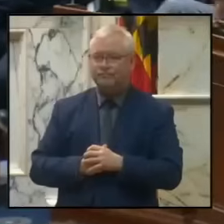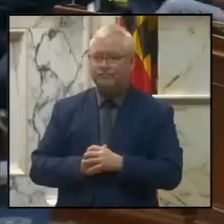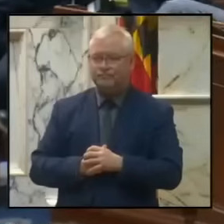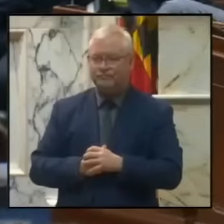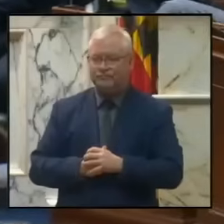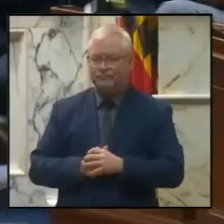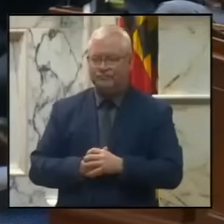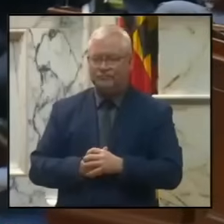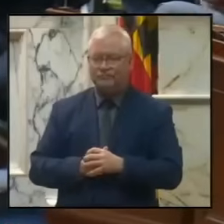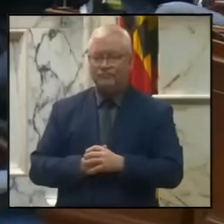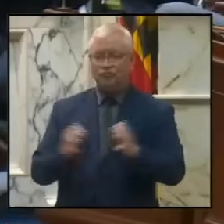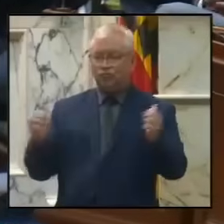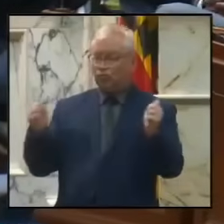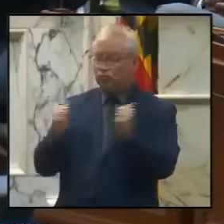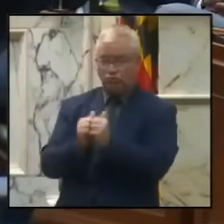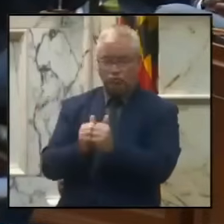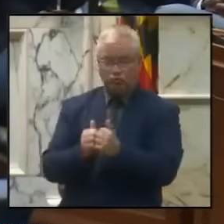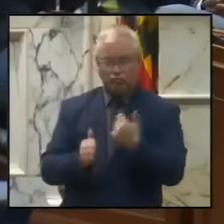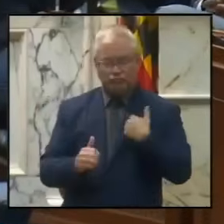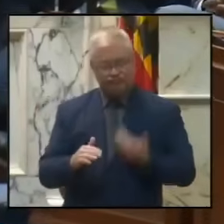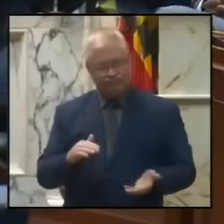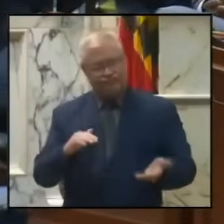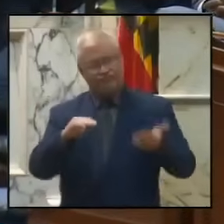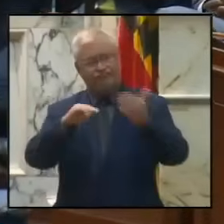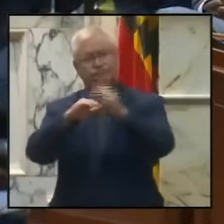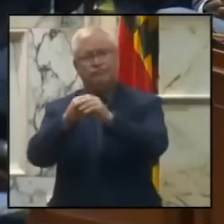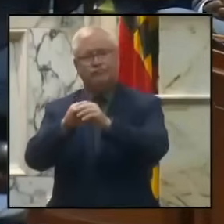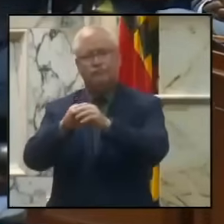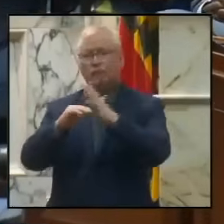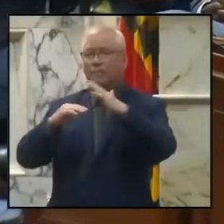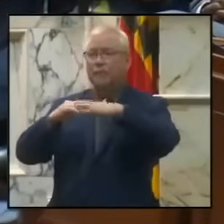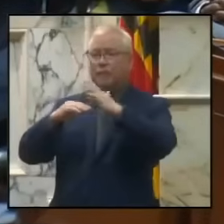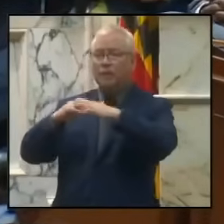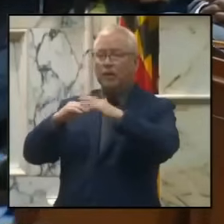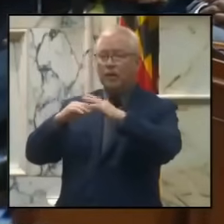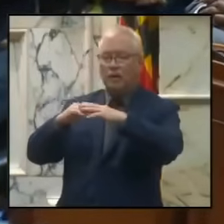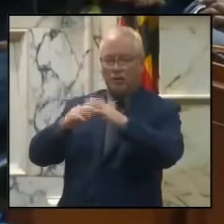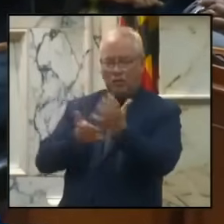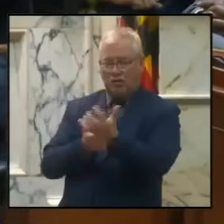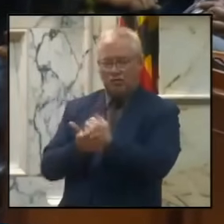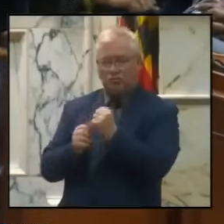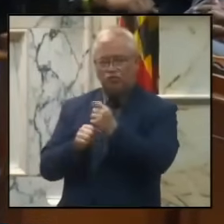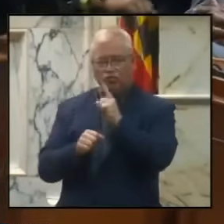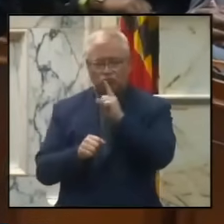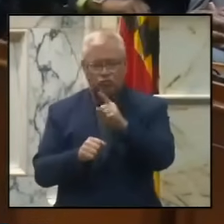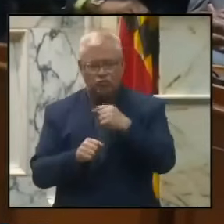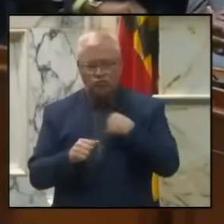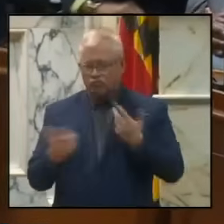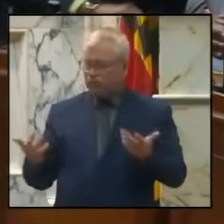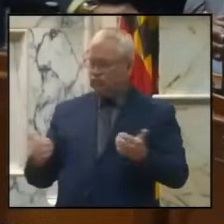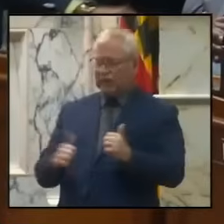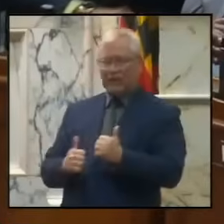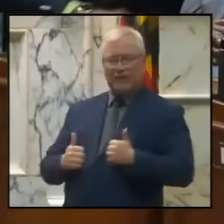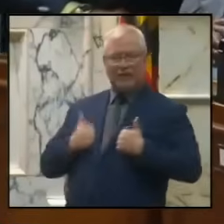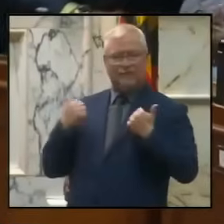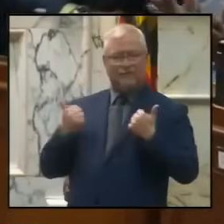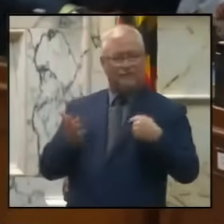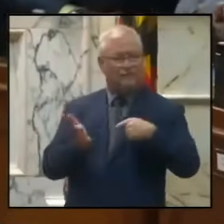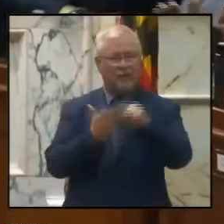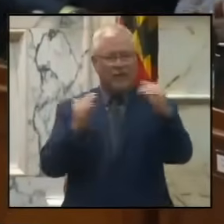That together we raised the minimum wage and made sure our people can be paid fairly for their work and for their labor.